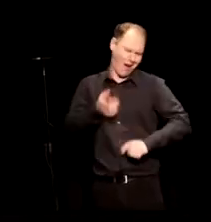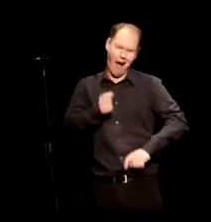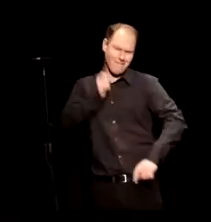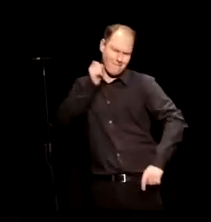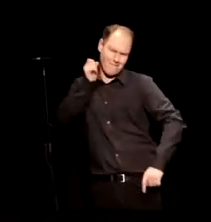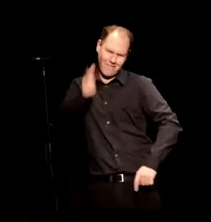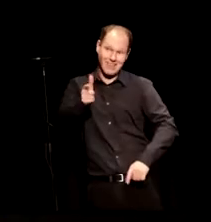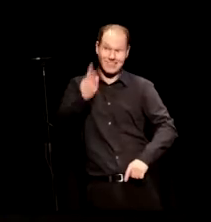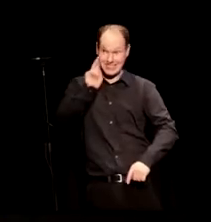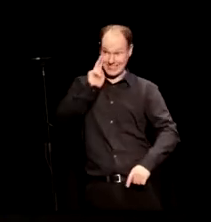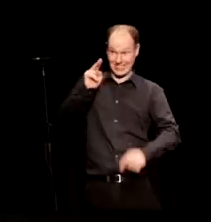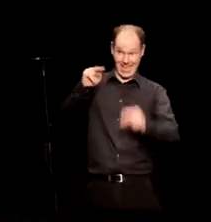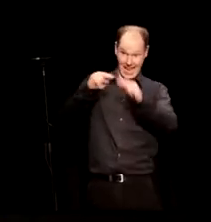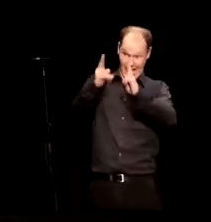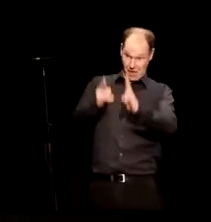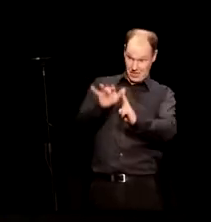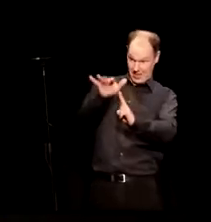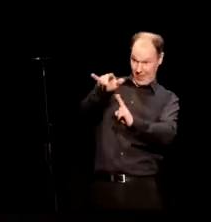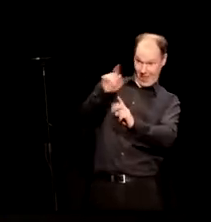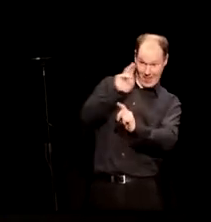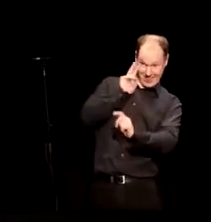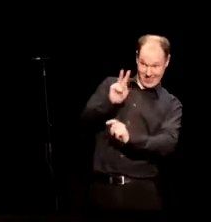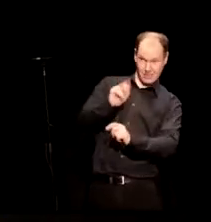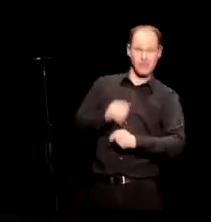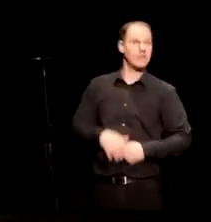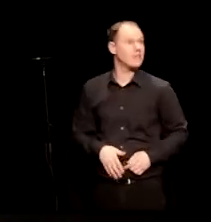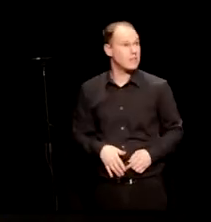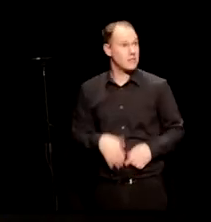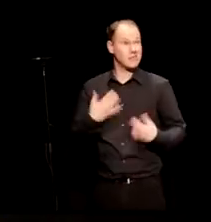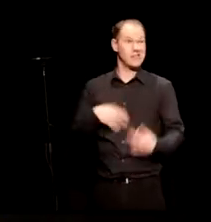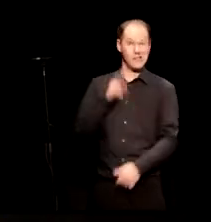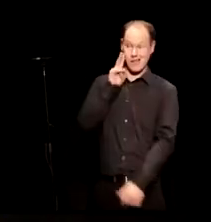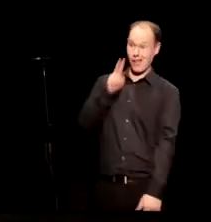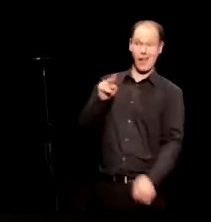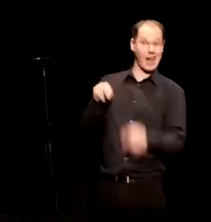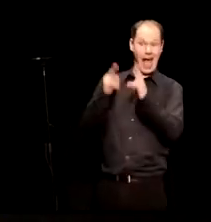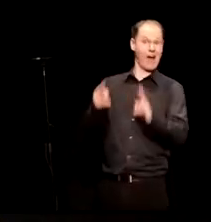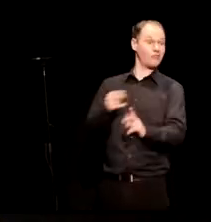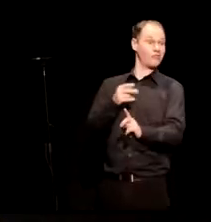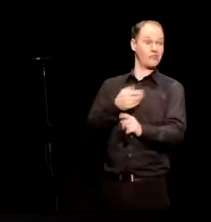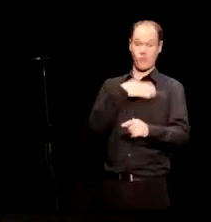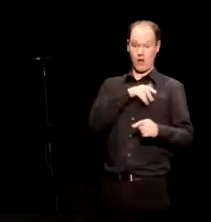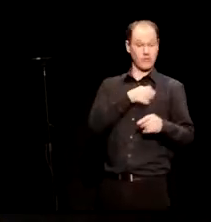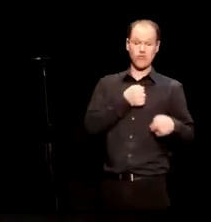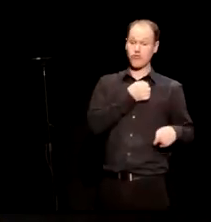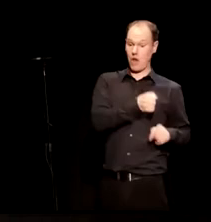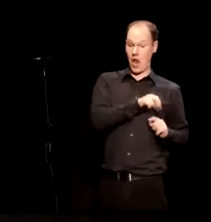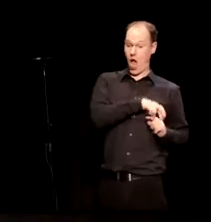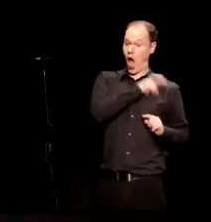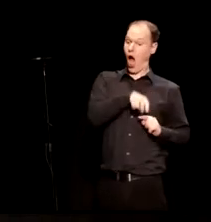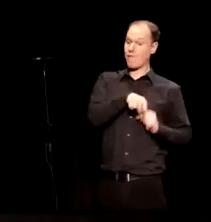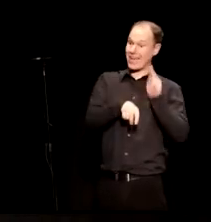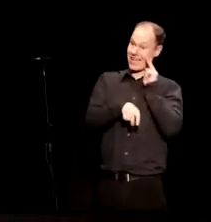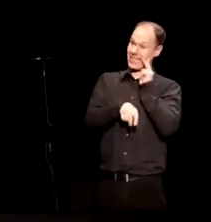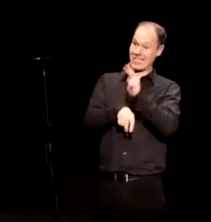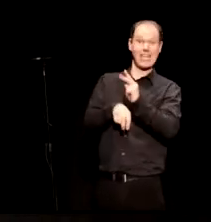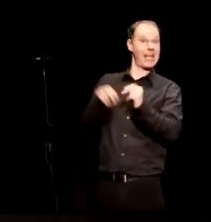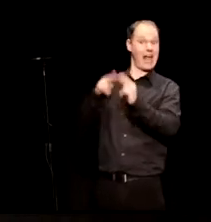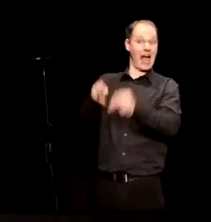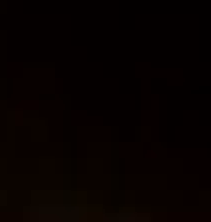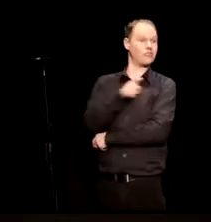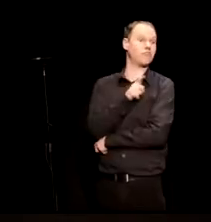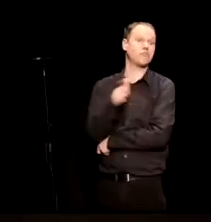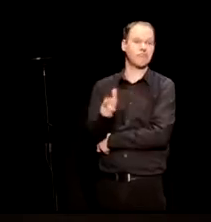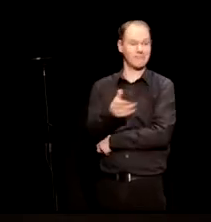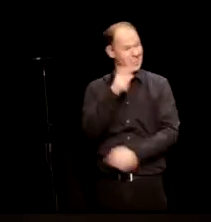you can already see the housetops. I've been having the same bird's eye view of them housetops since we got off that train. A detective is never supposed